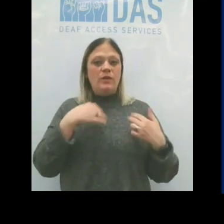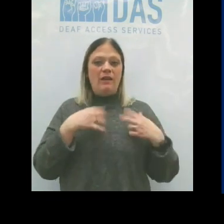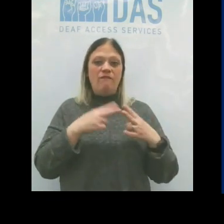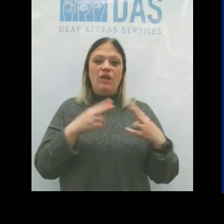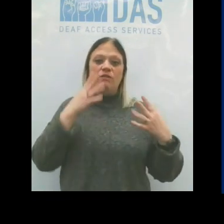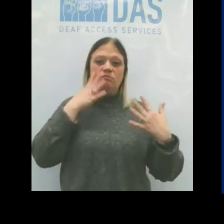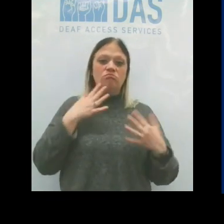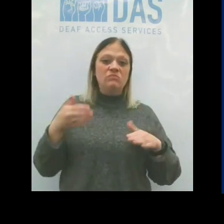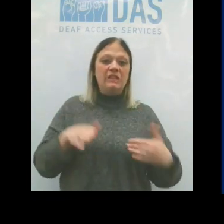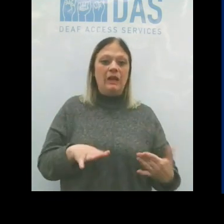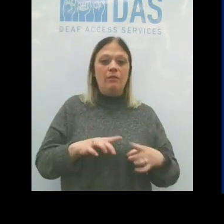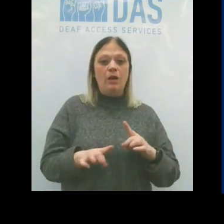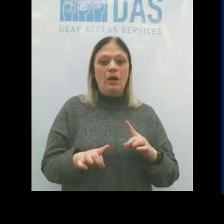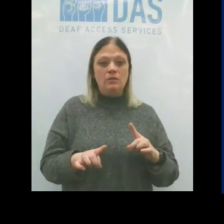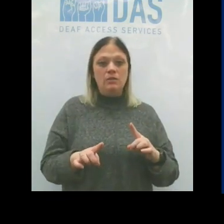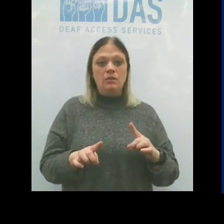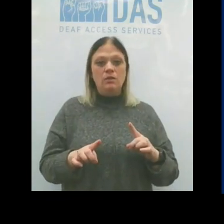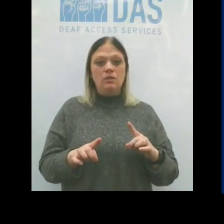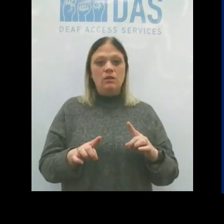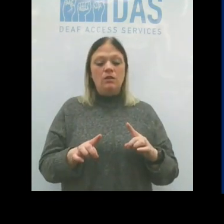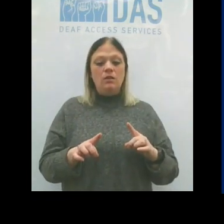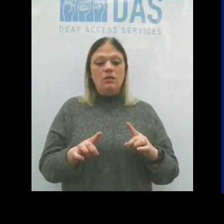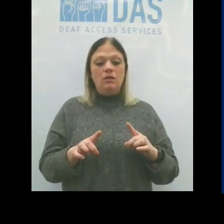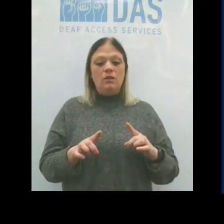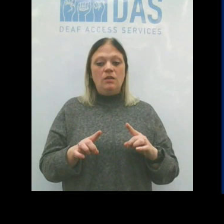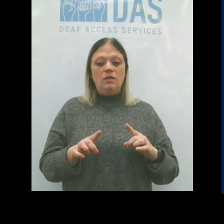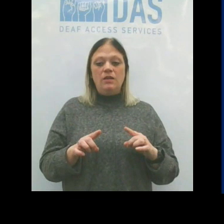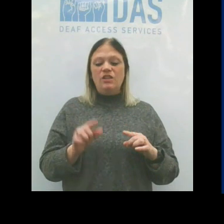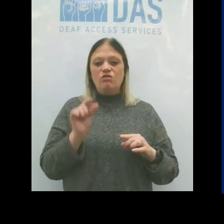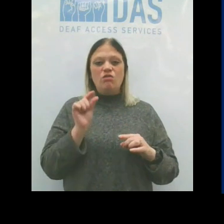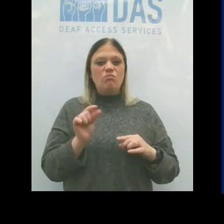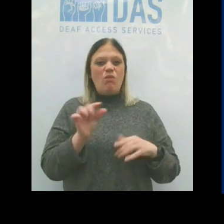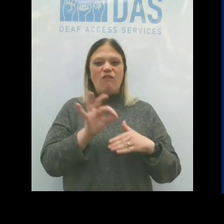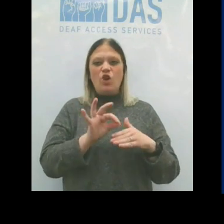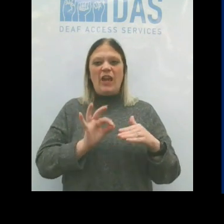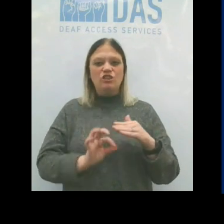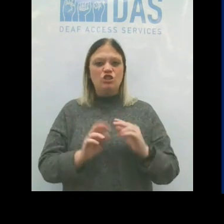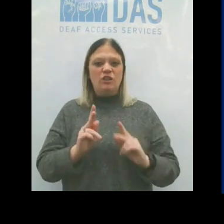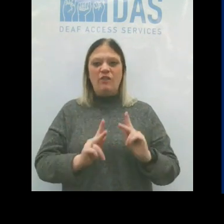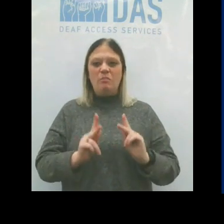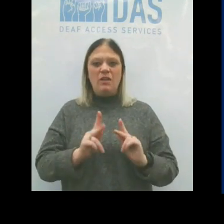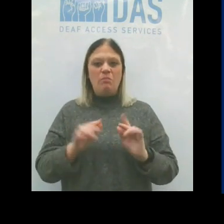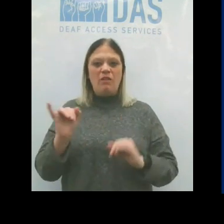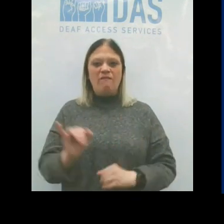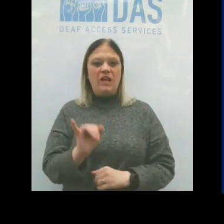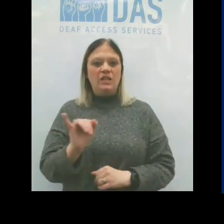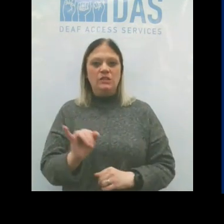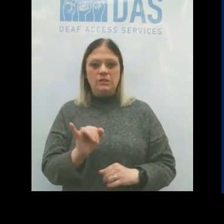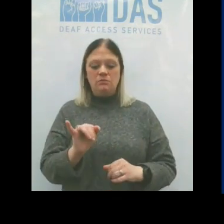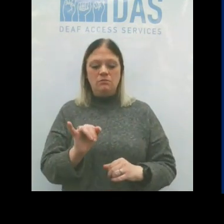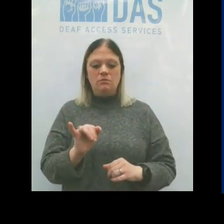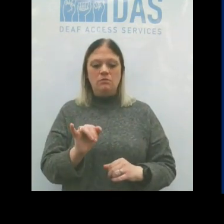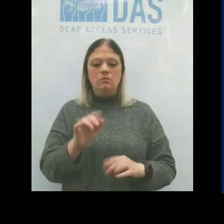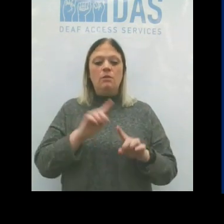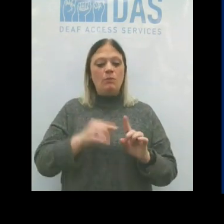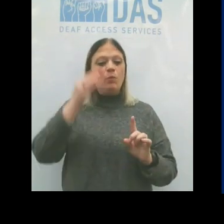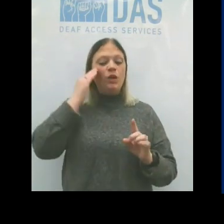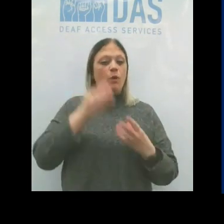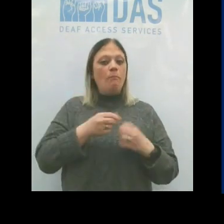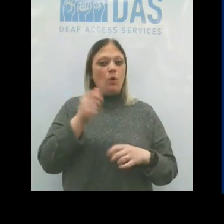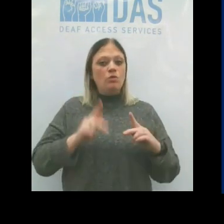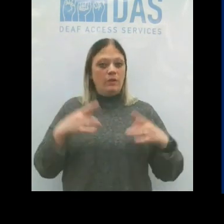sad. It is just a small fraction of all the people that are infected, so we know that most people recover. So